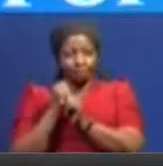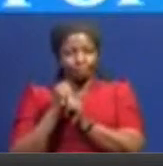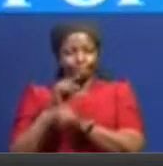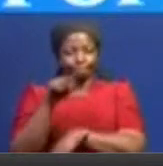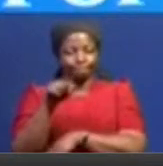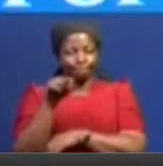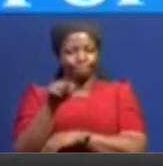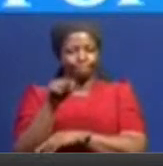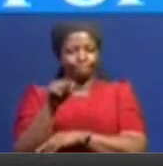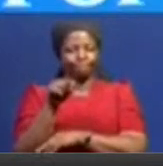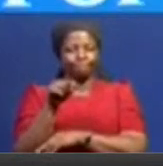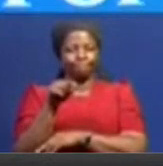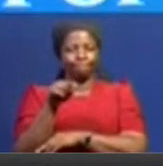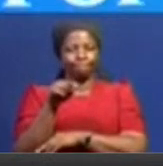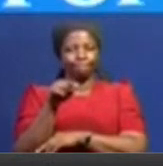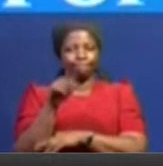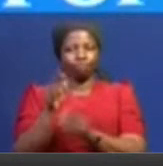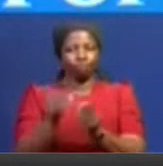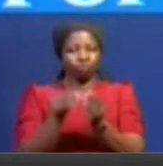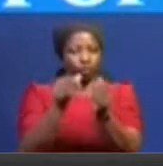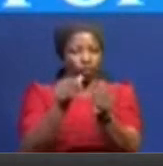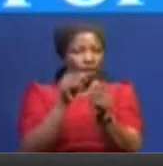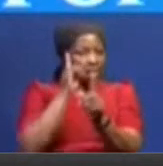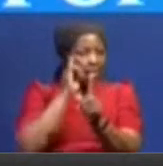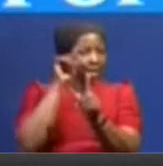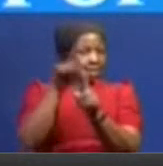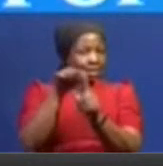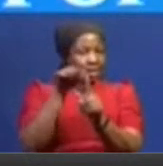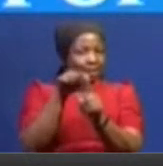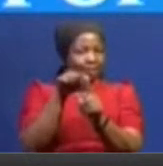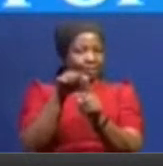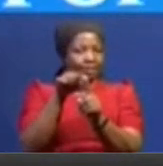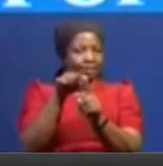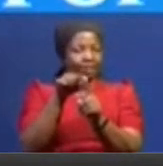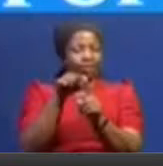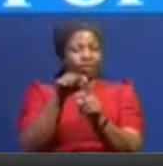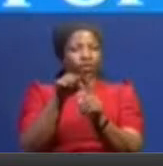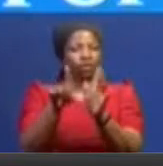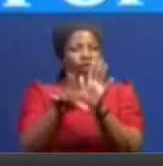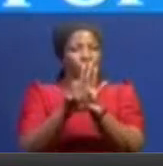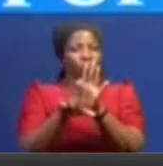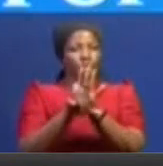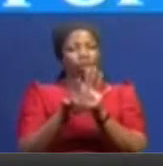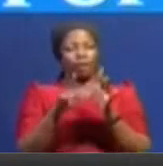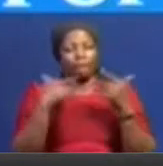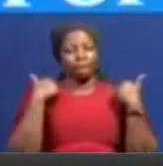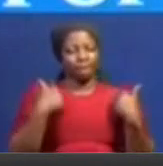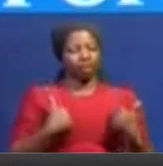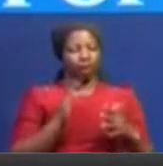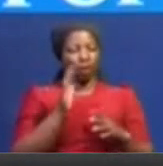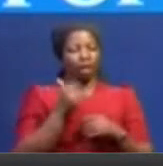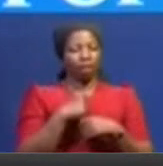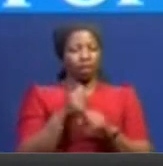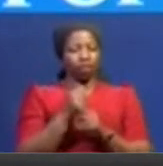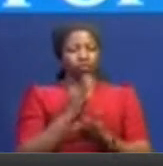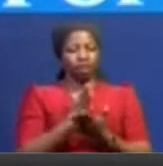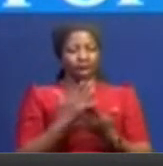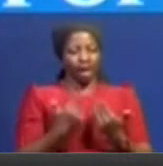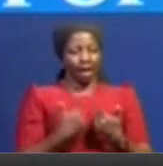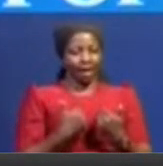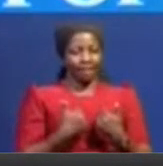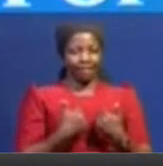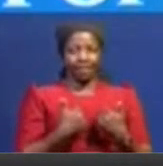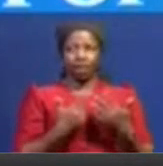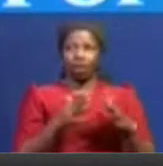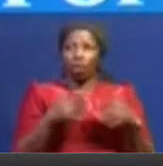speak to the intended or the intention of the law. I would ensure that I have